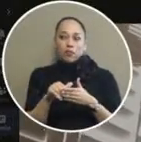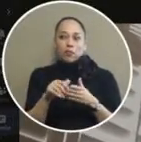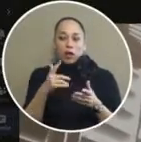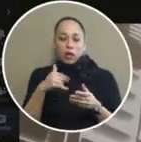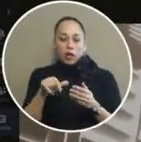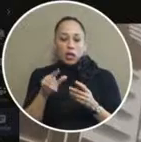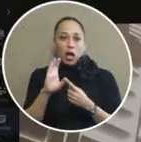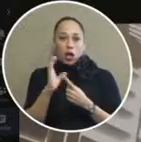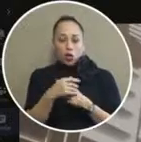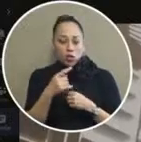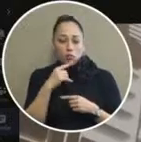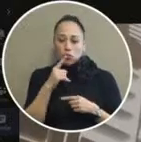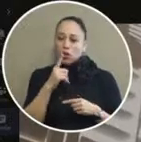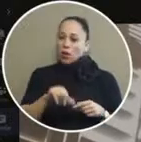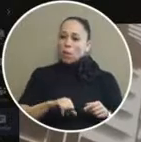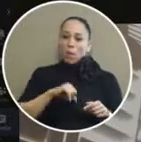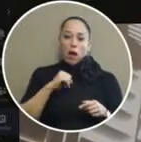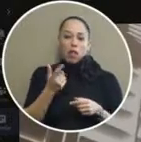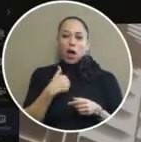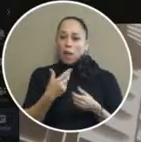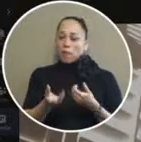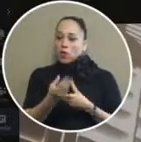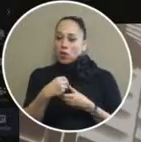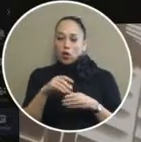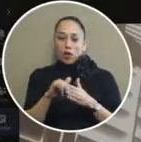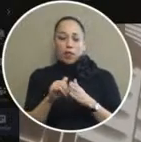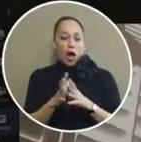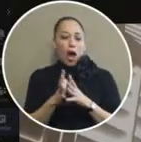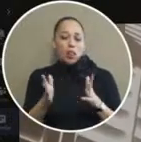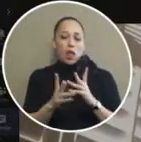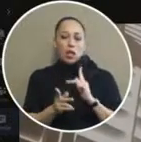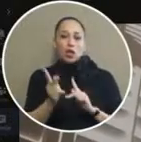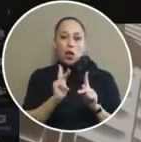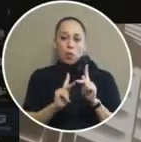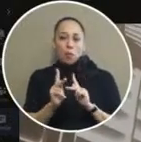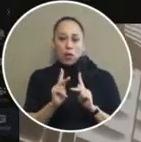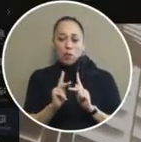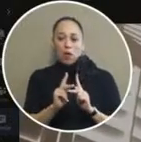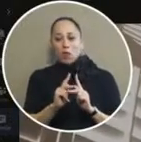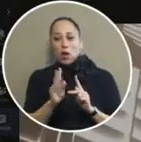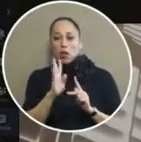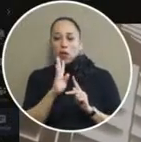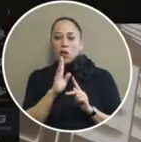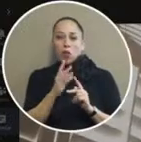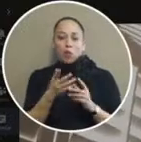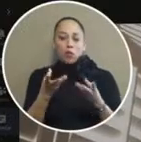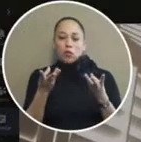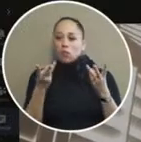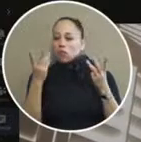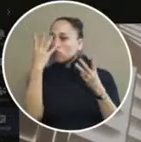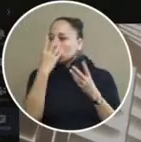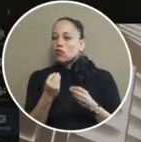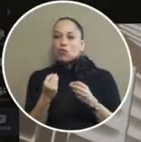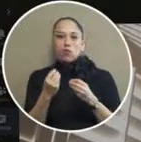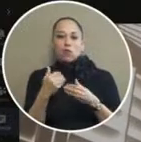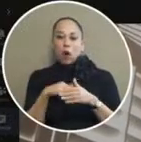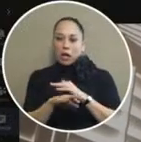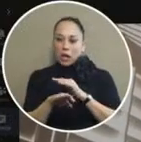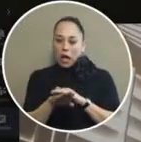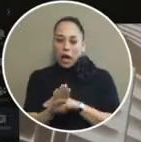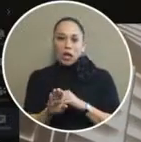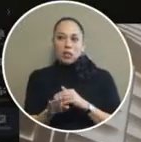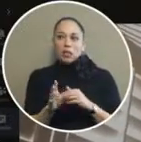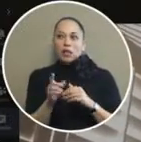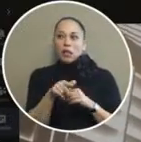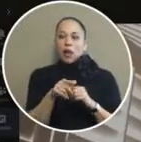that I'm very proud to be a part of, a lot of people that speak with beautiful accents, a lot of folks don't think or